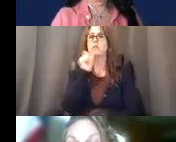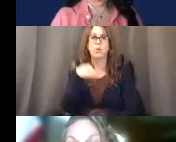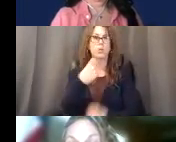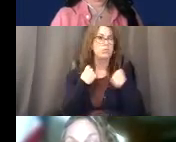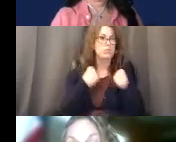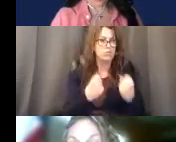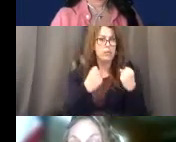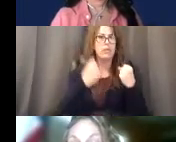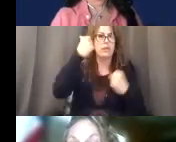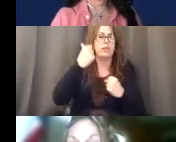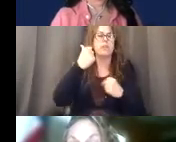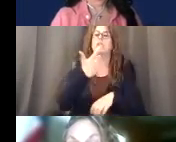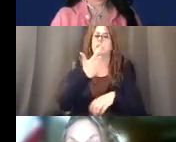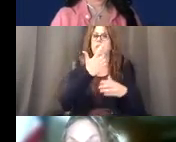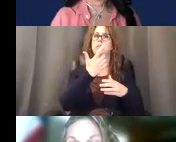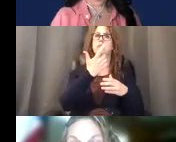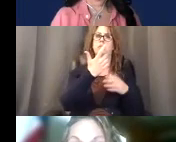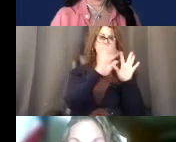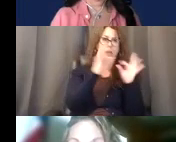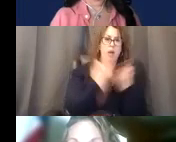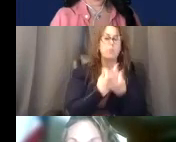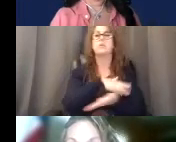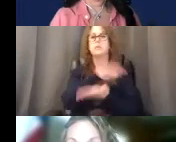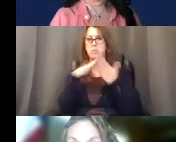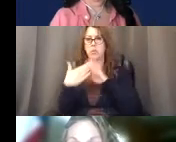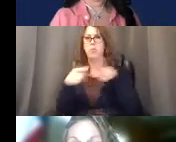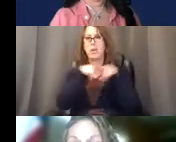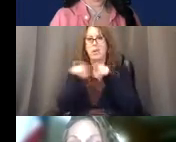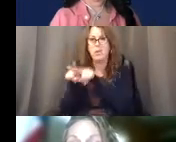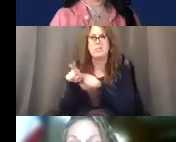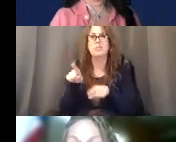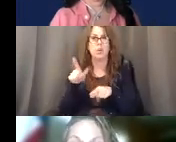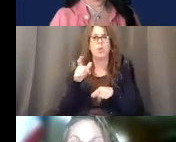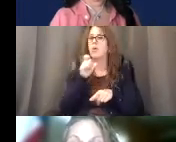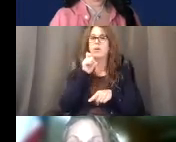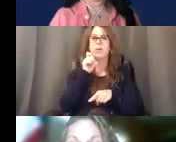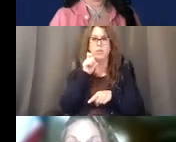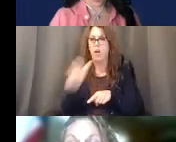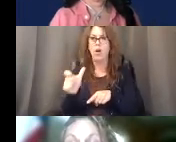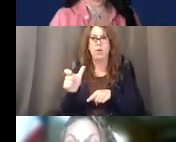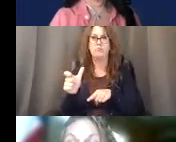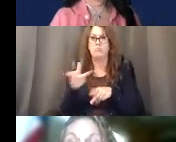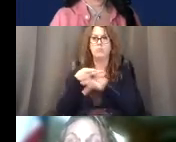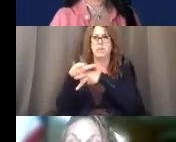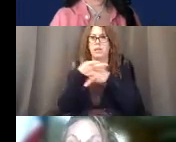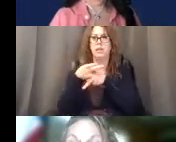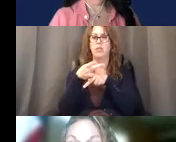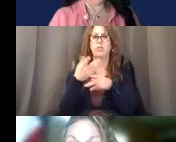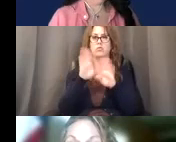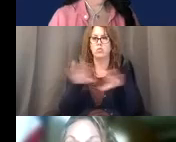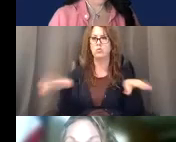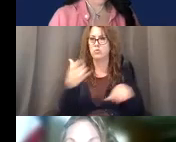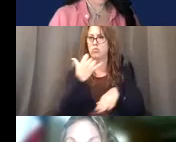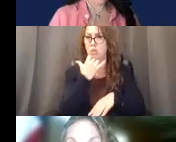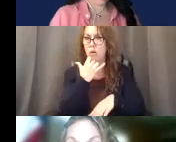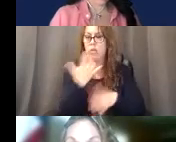but communities and prevent child maltreatment and entry into child and family serving systems. We strive to make it happen by